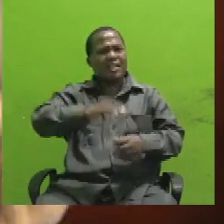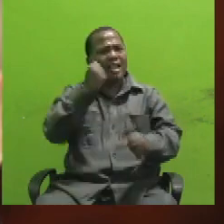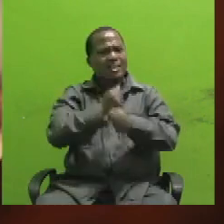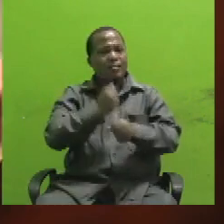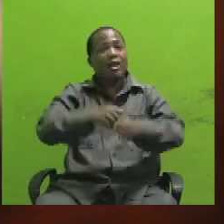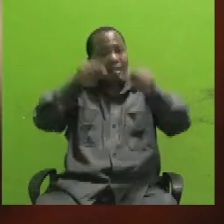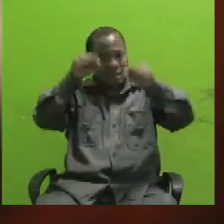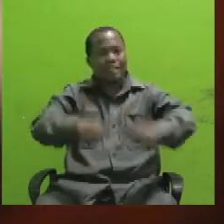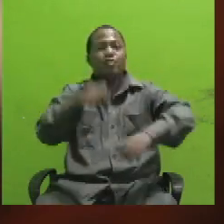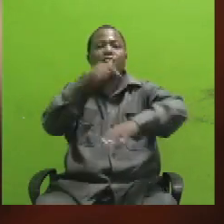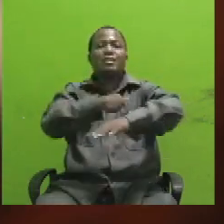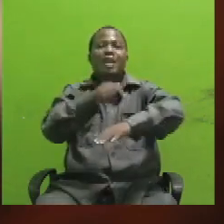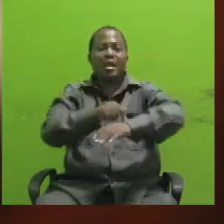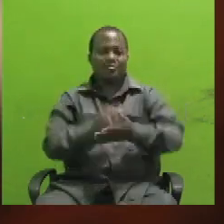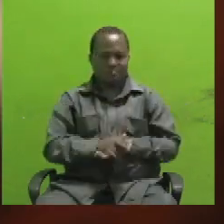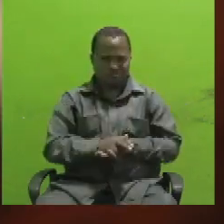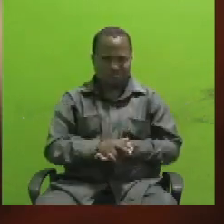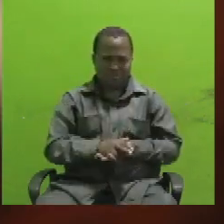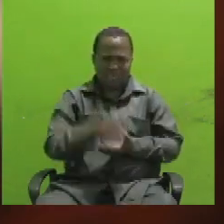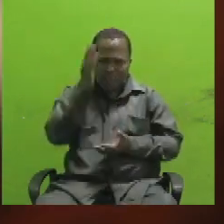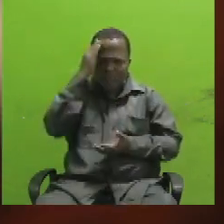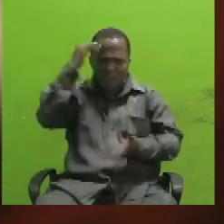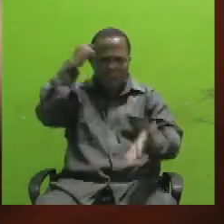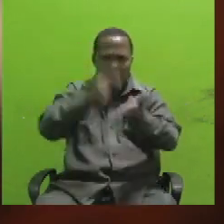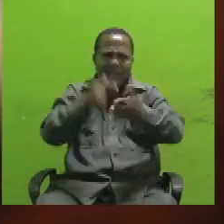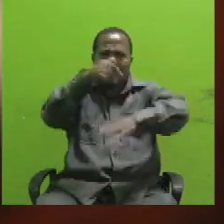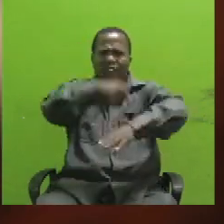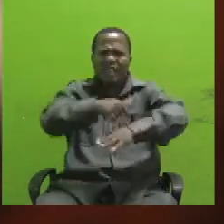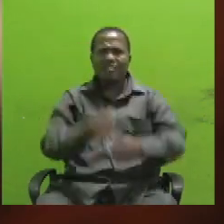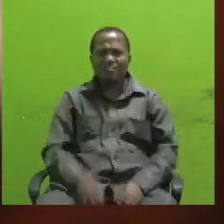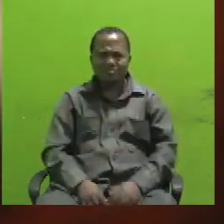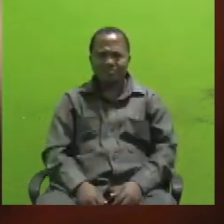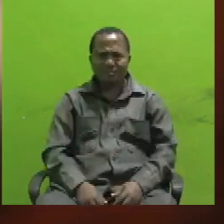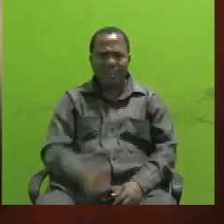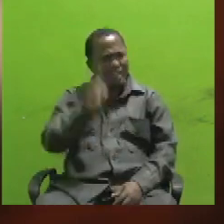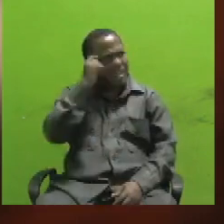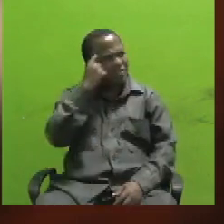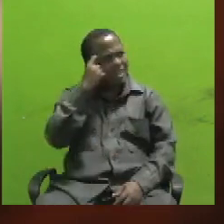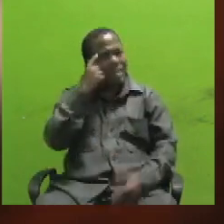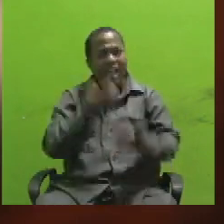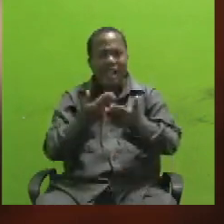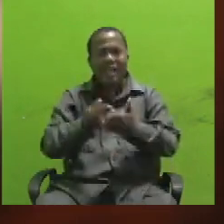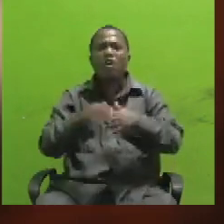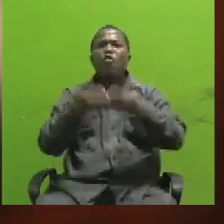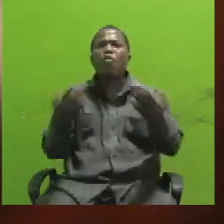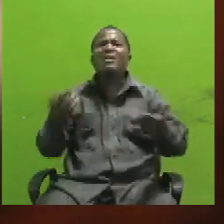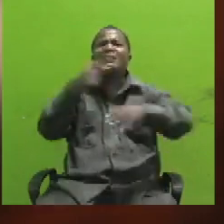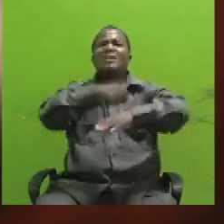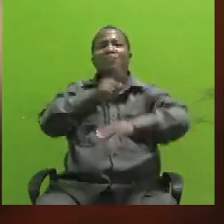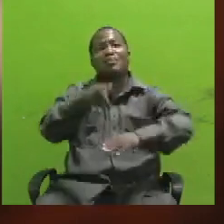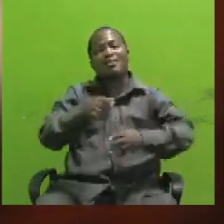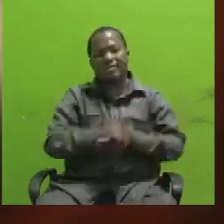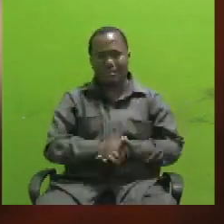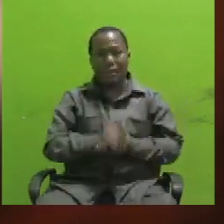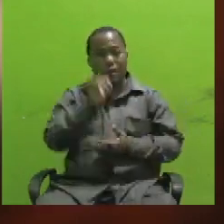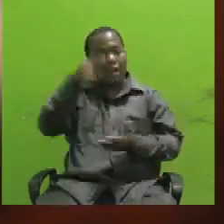use time, isn't it? Do you know the meaning of time? Just think deeply. What time is? Can